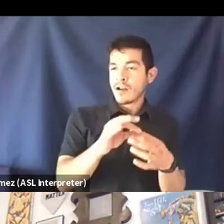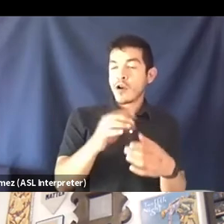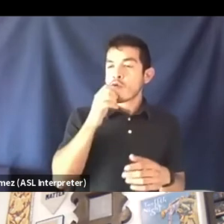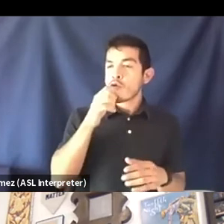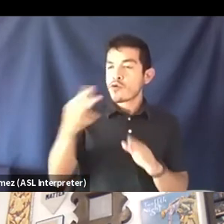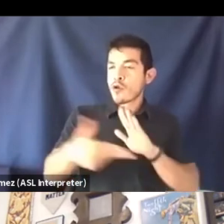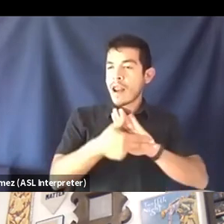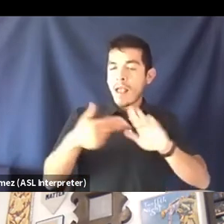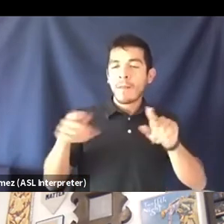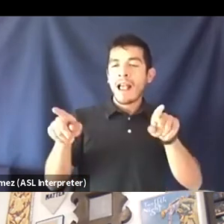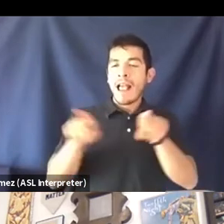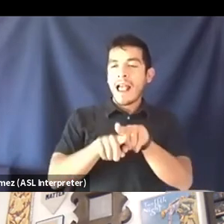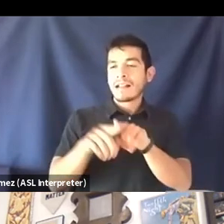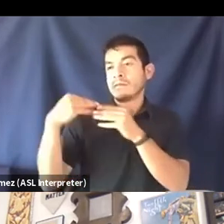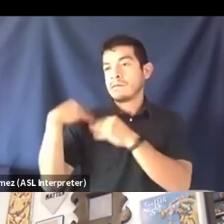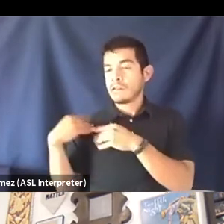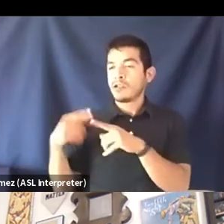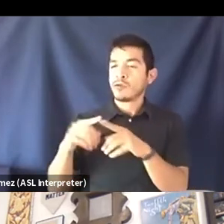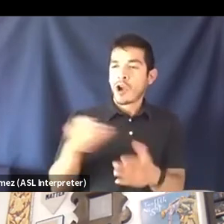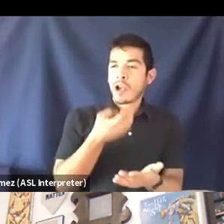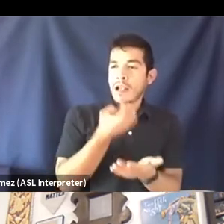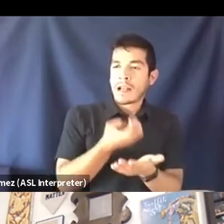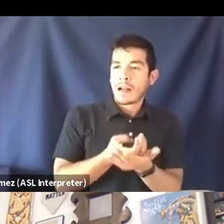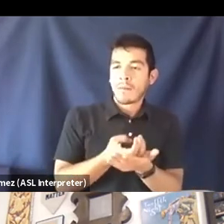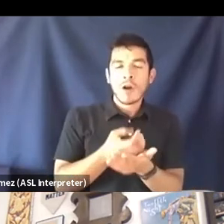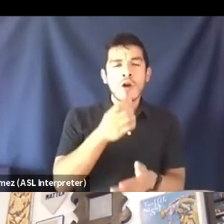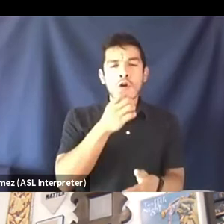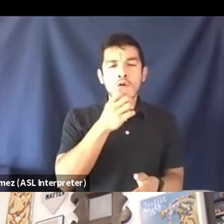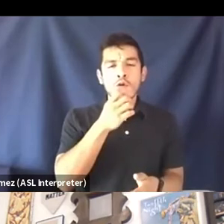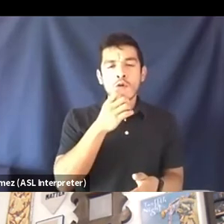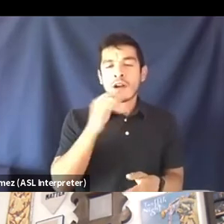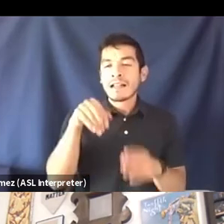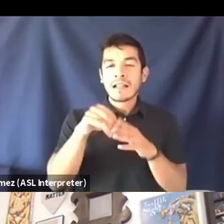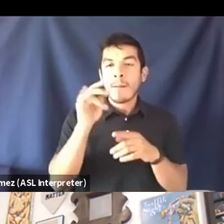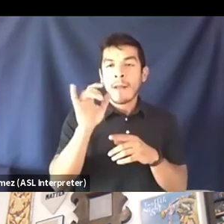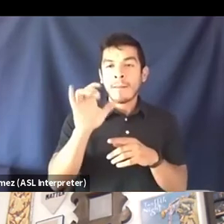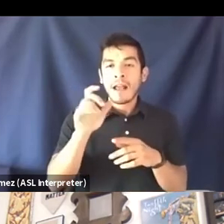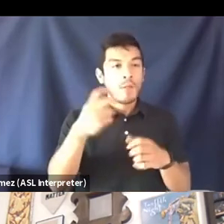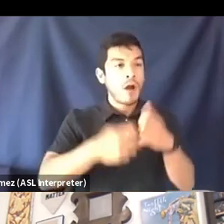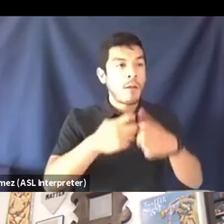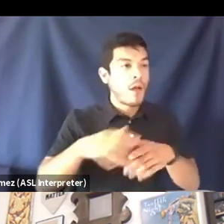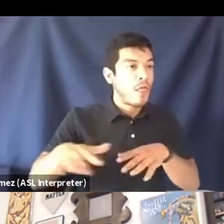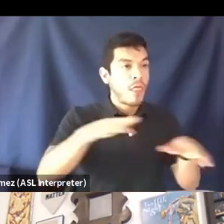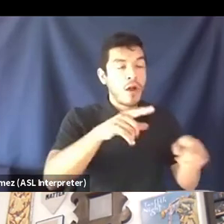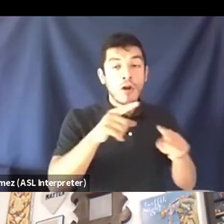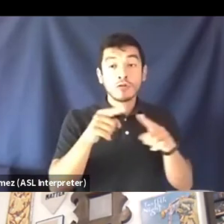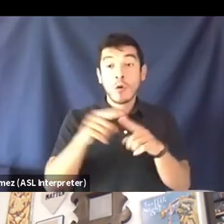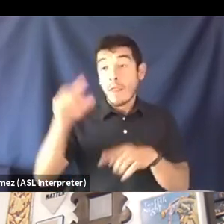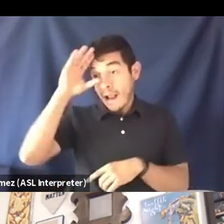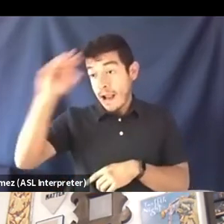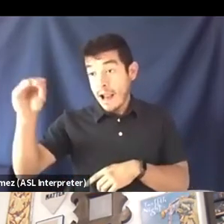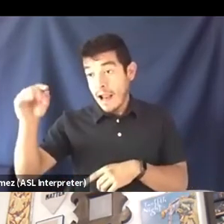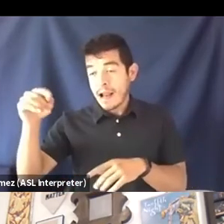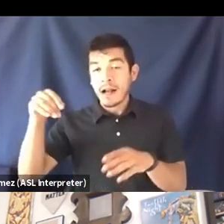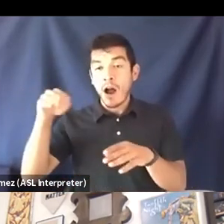a burden to the economy? Who is a public nuisance? So the guy that's hanging on the corner or,